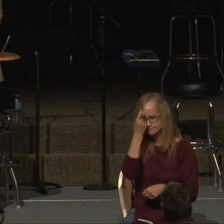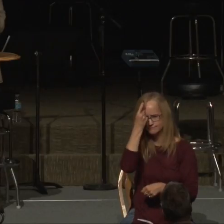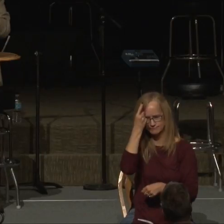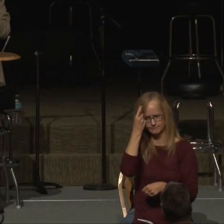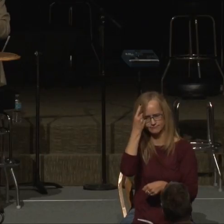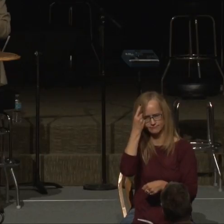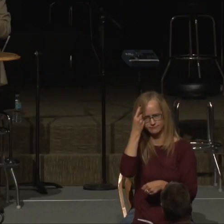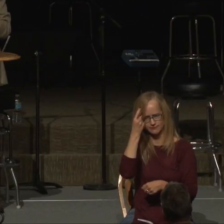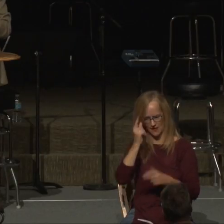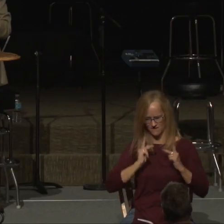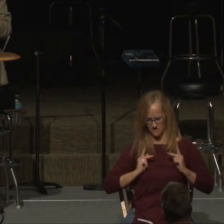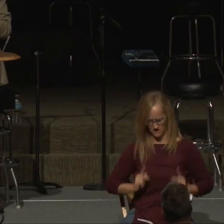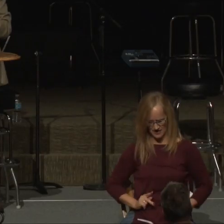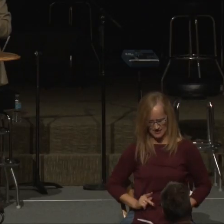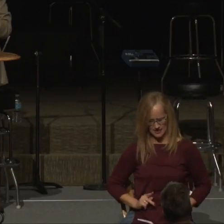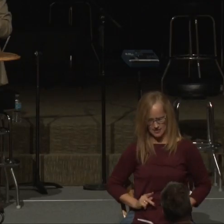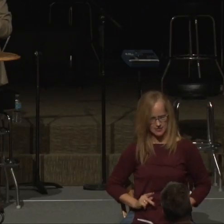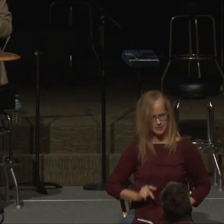grasp physically